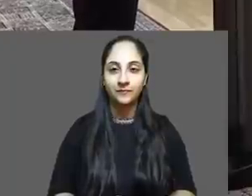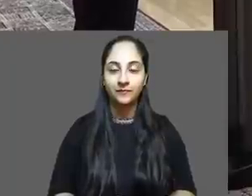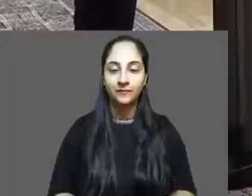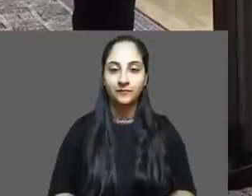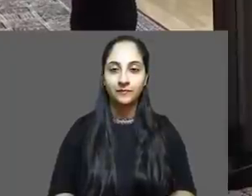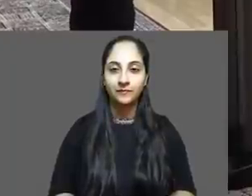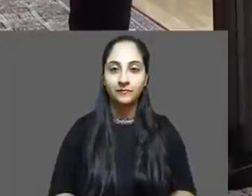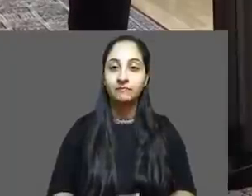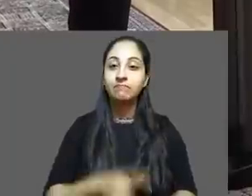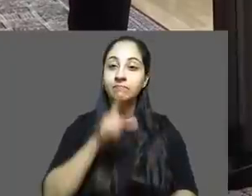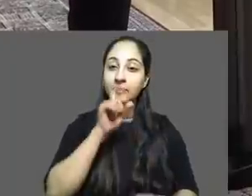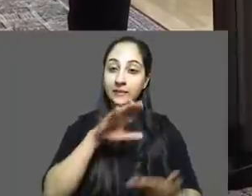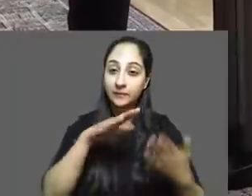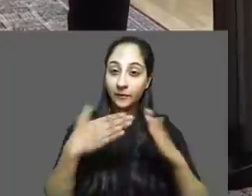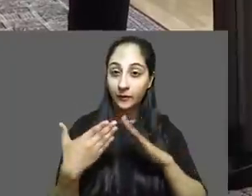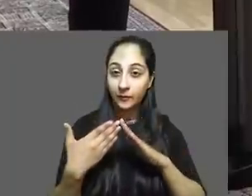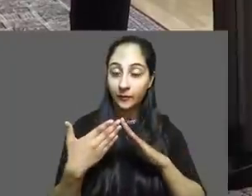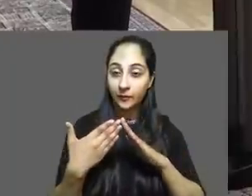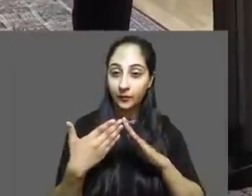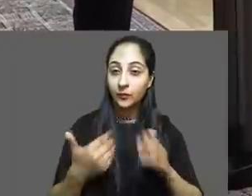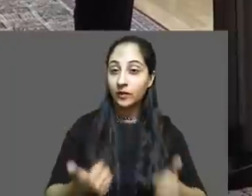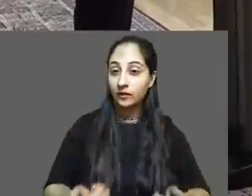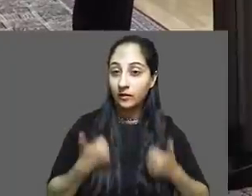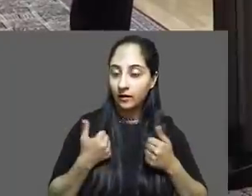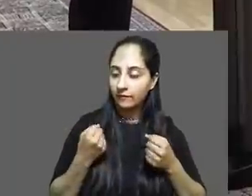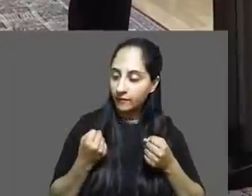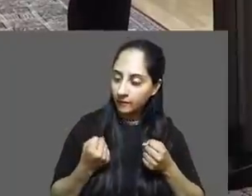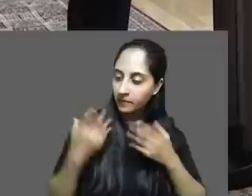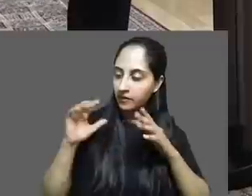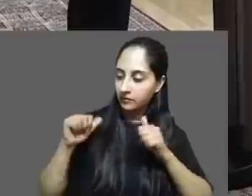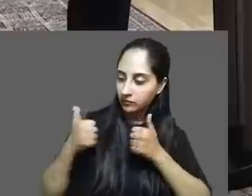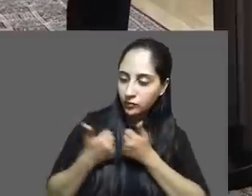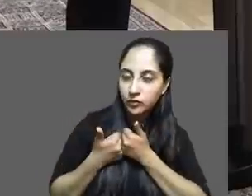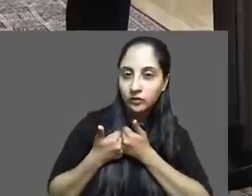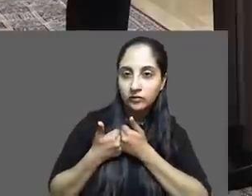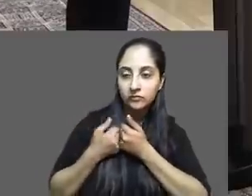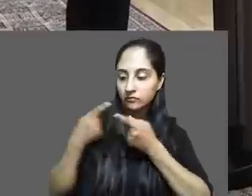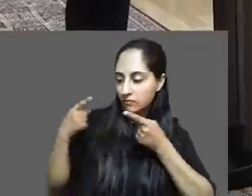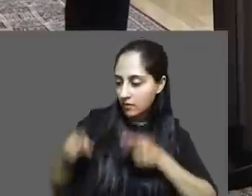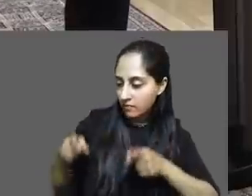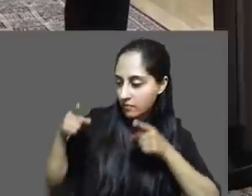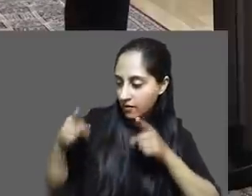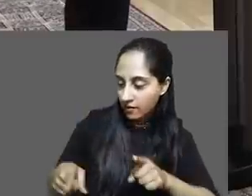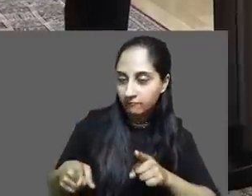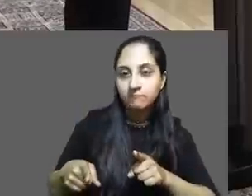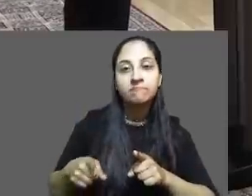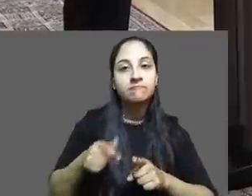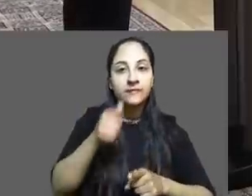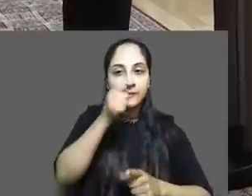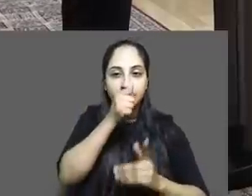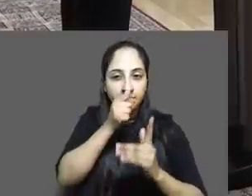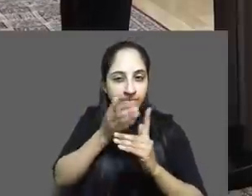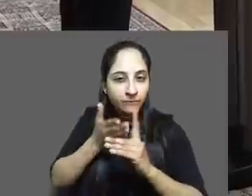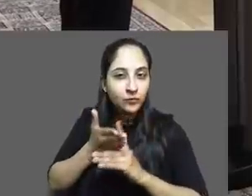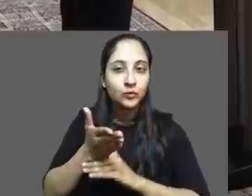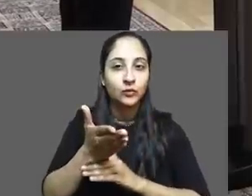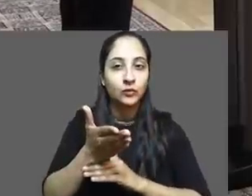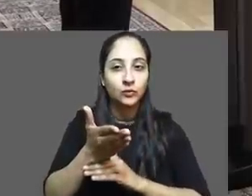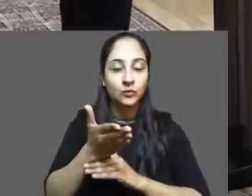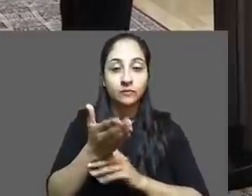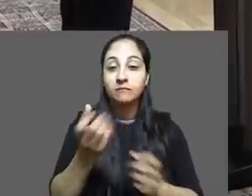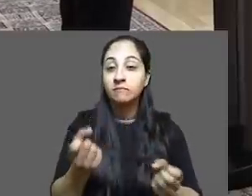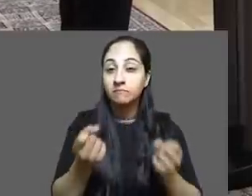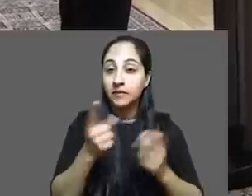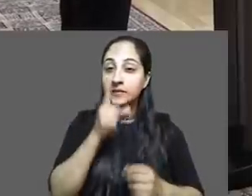This is a community like so many others that overcame significant obstacles, and of course its members are